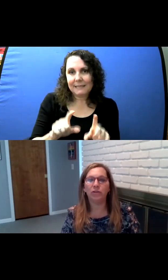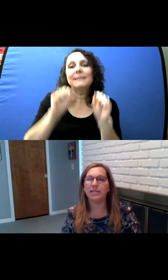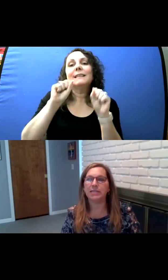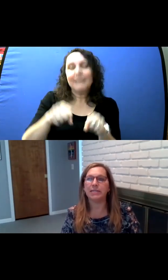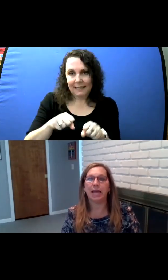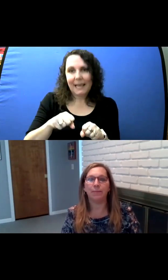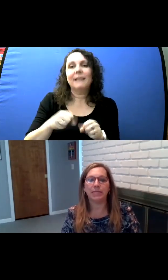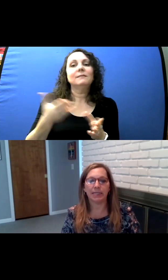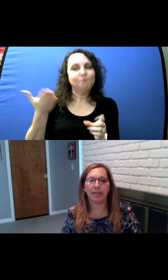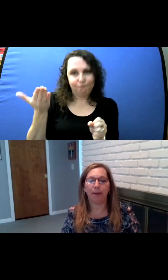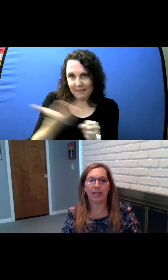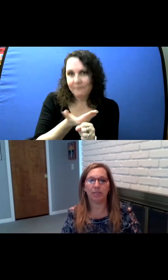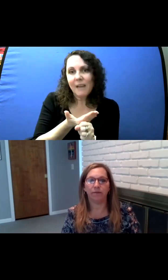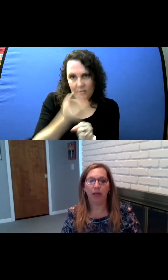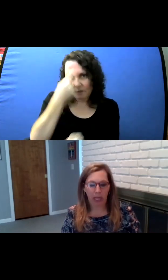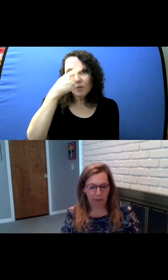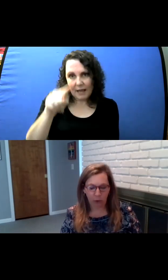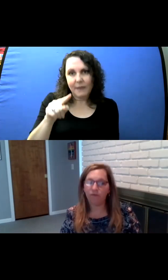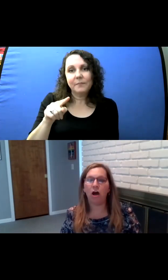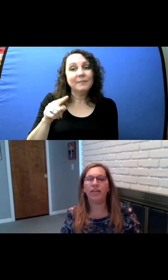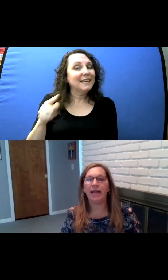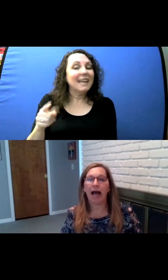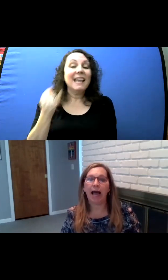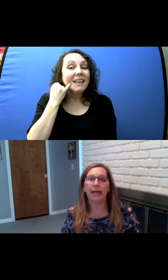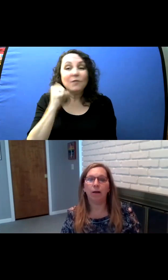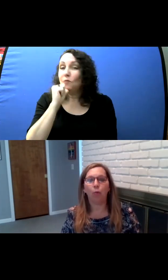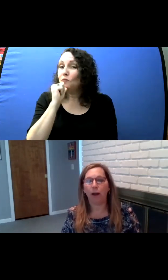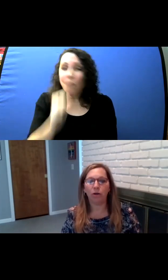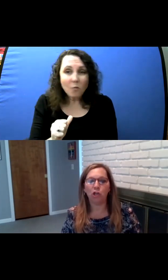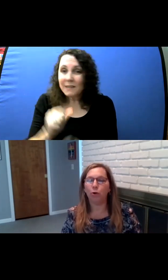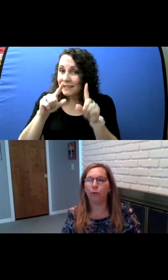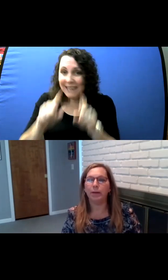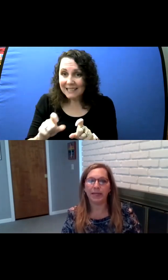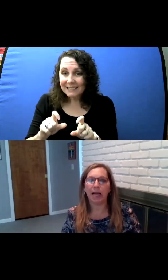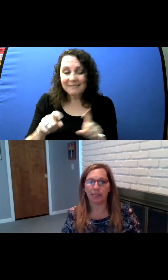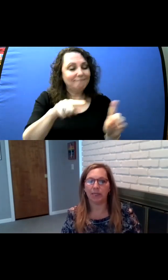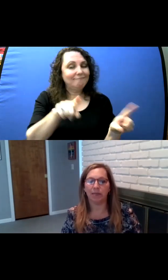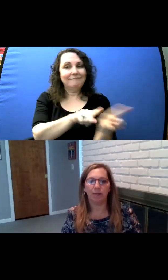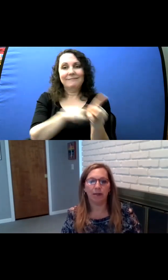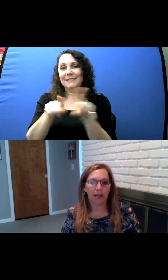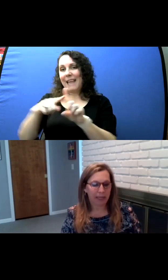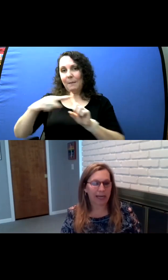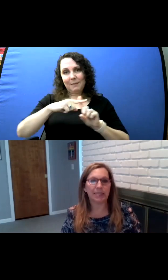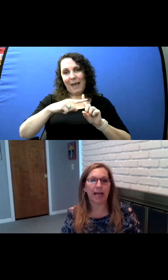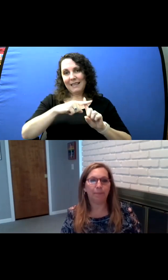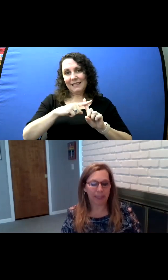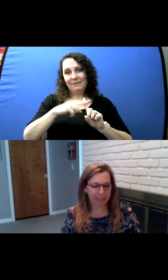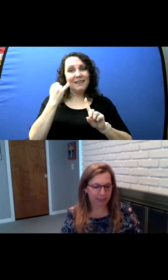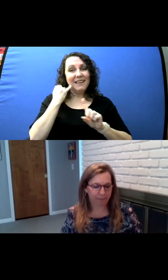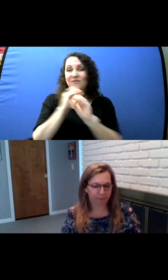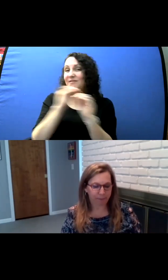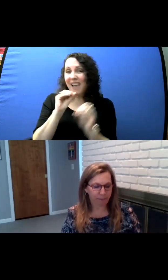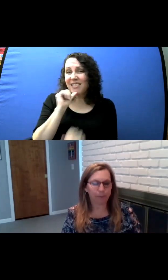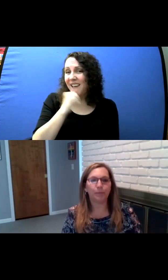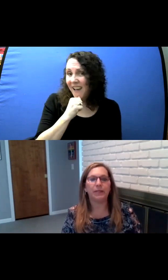employer views this the same as testing positive. If you have nothing to hide, why wouldn't you agree to be tested? Next slide, please.